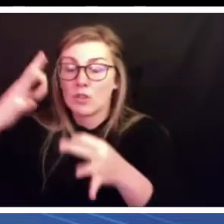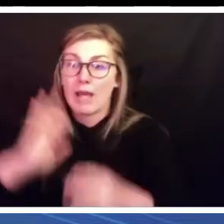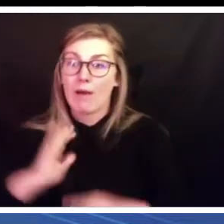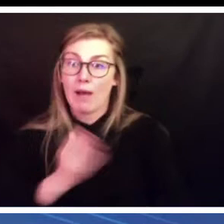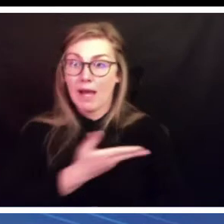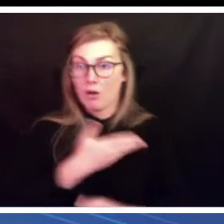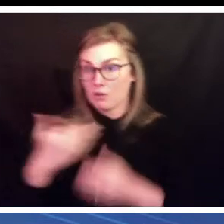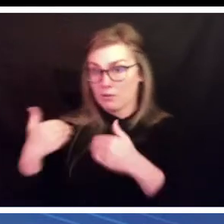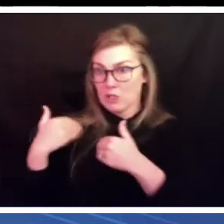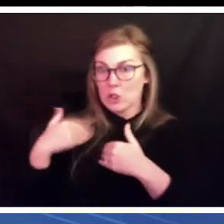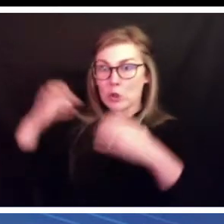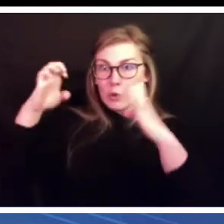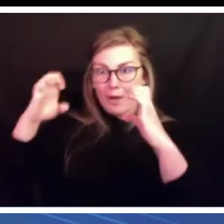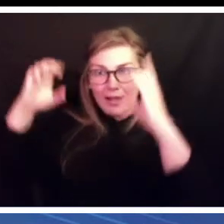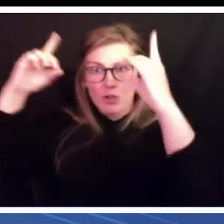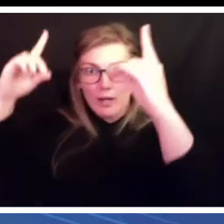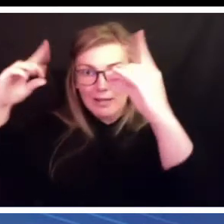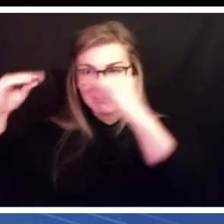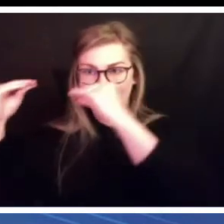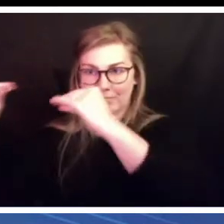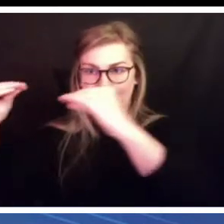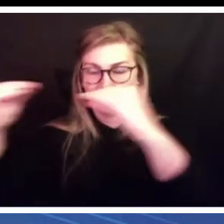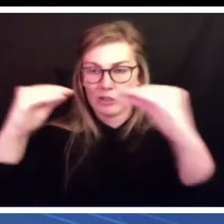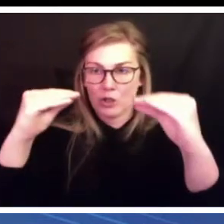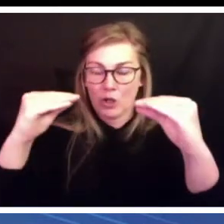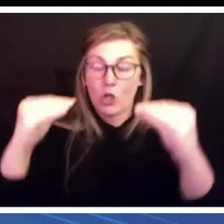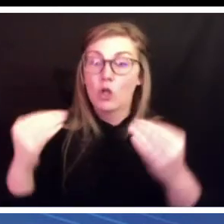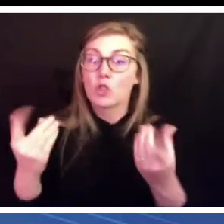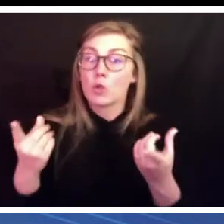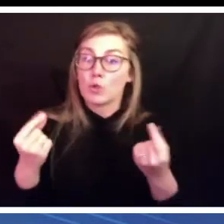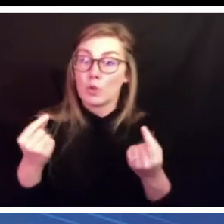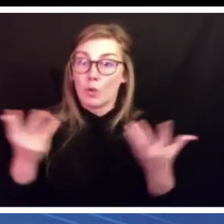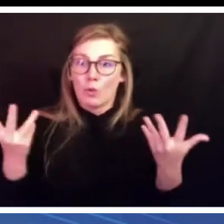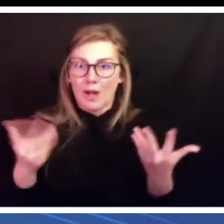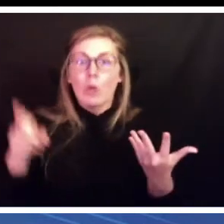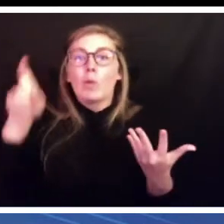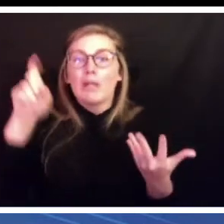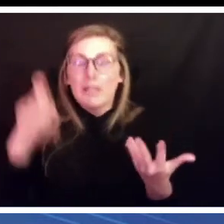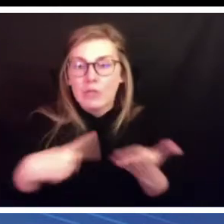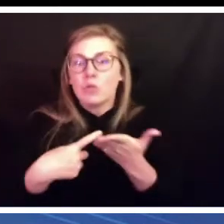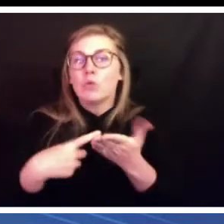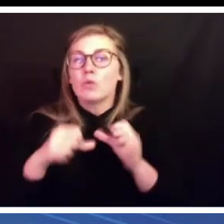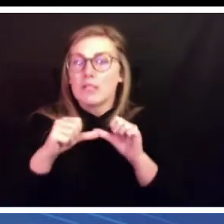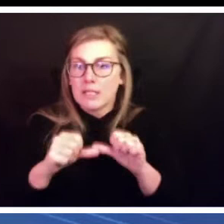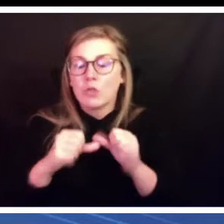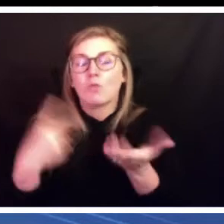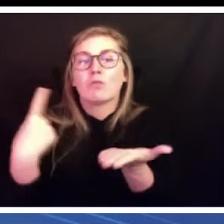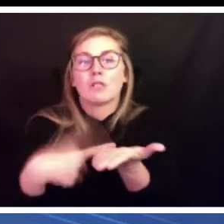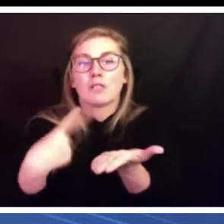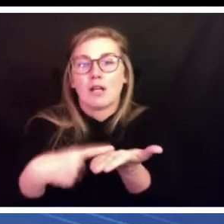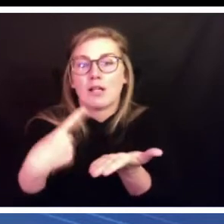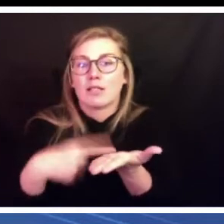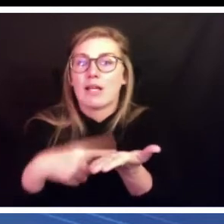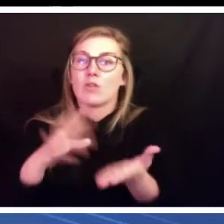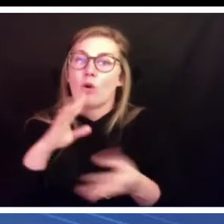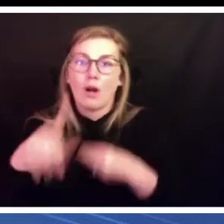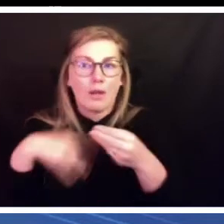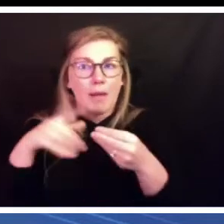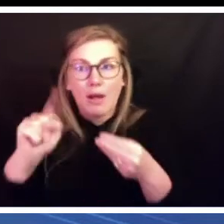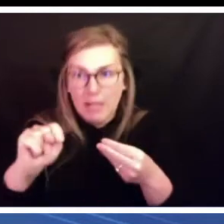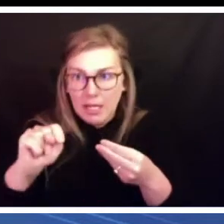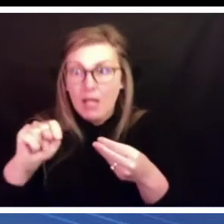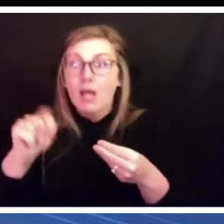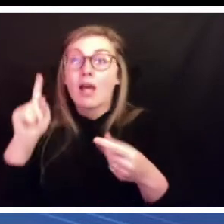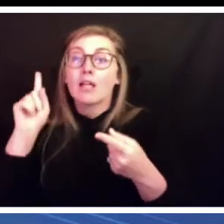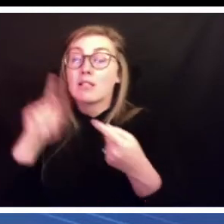we have than to keep talking about it? Until which time, maybe one day, it becomes mainstream. But that's the reality of where we are. And